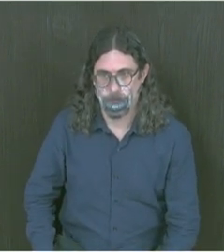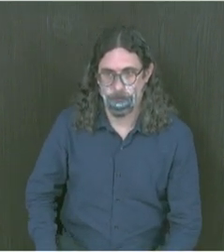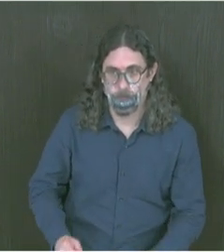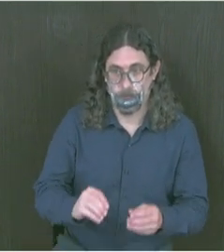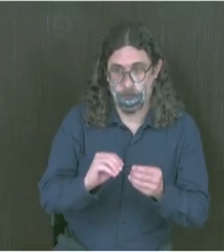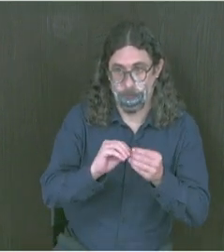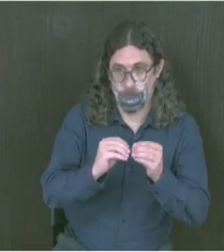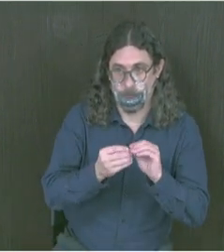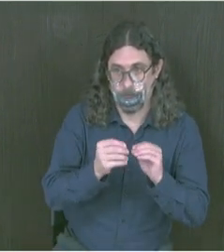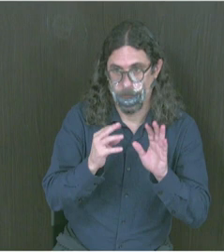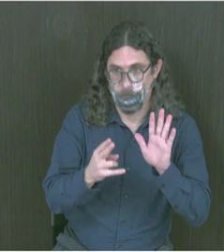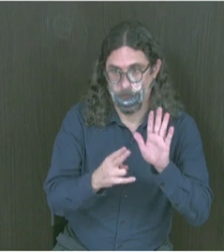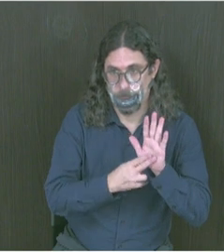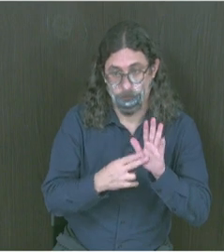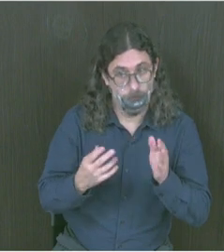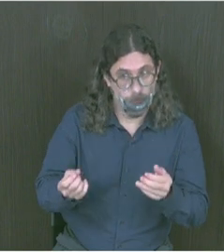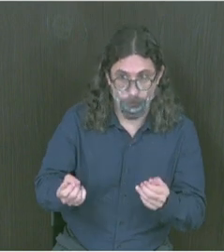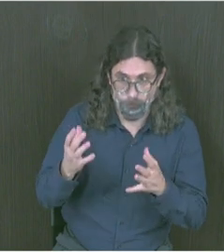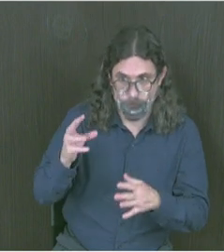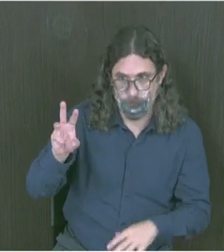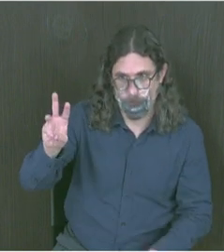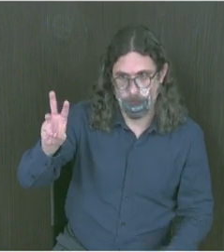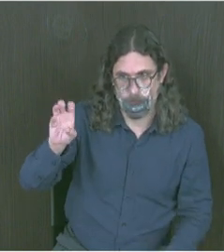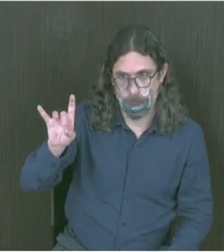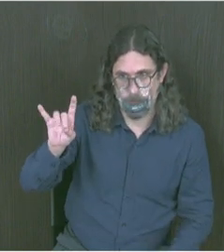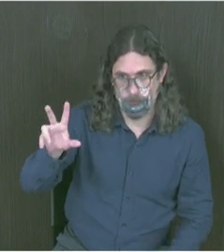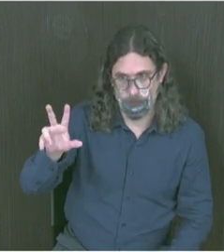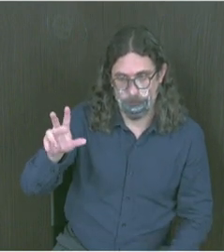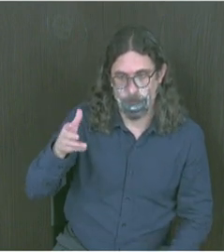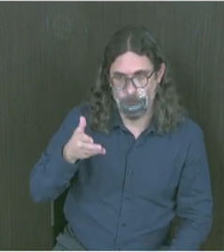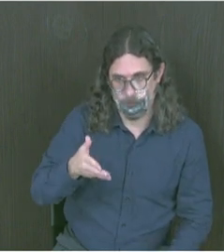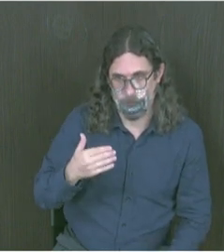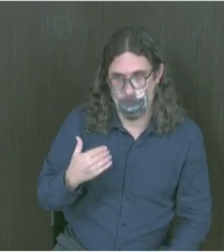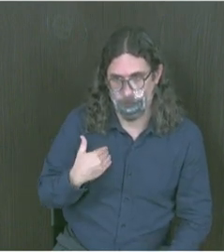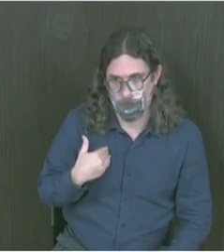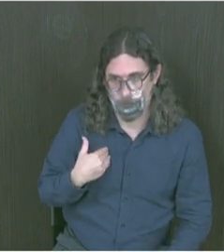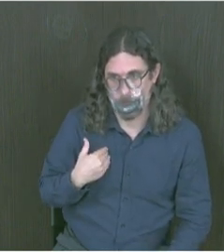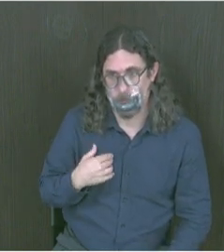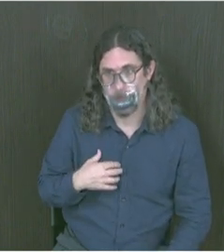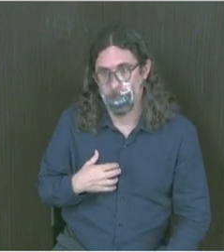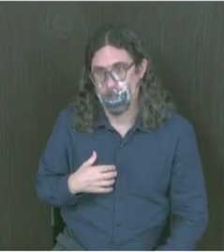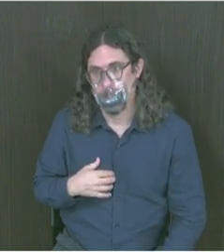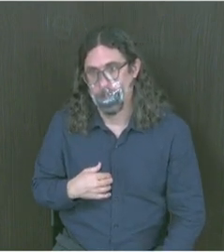valid was only 5. The signatures required is 450.